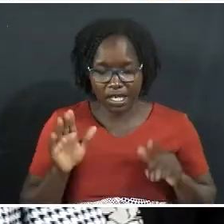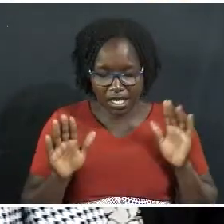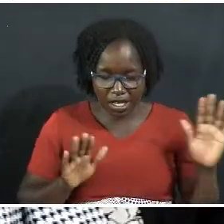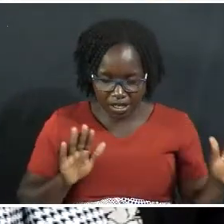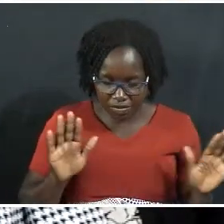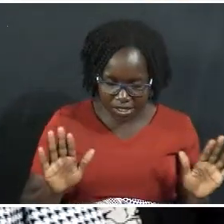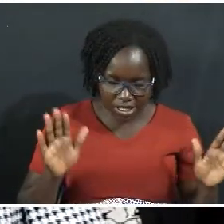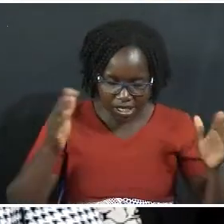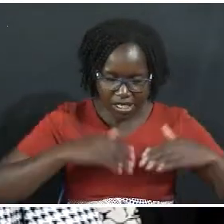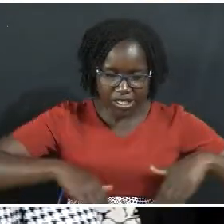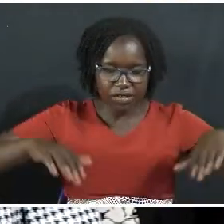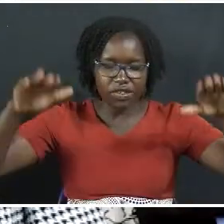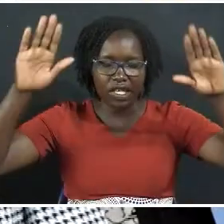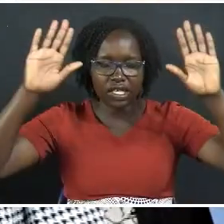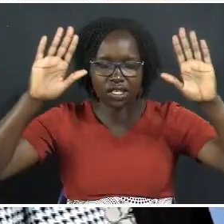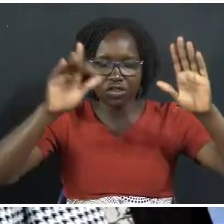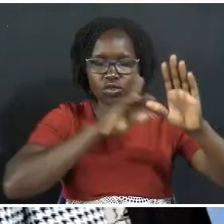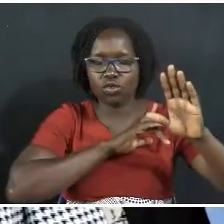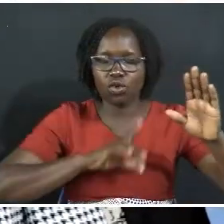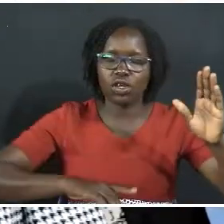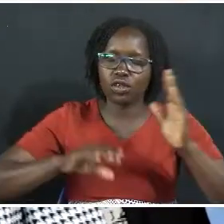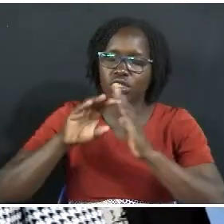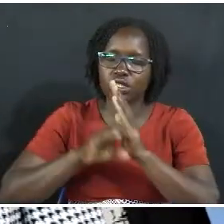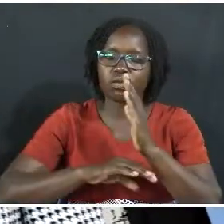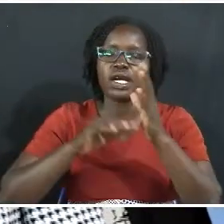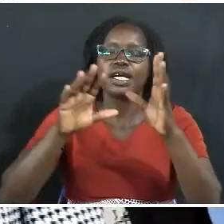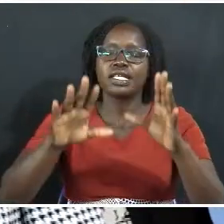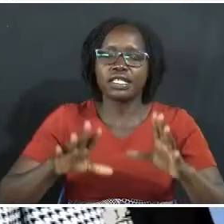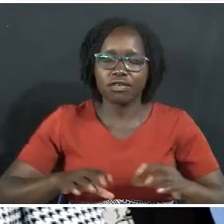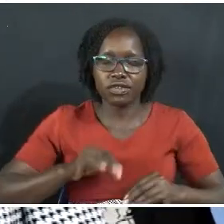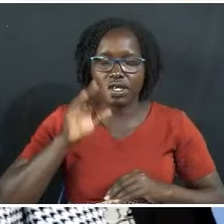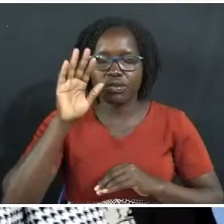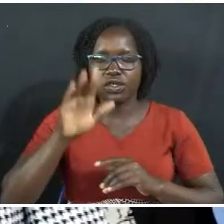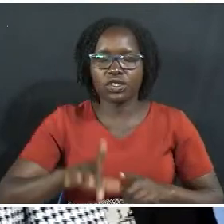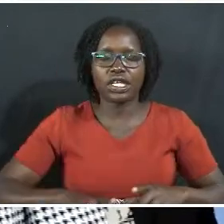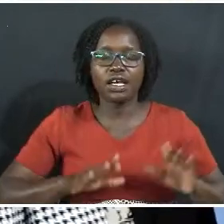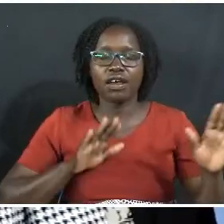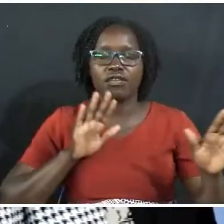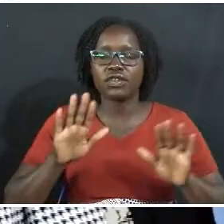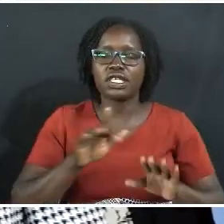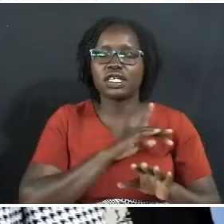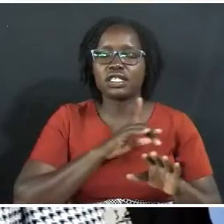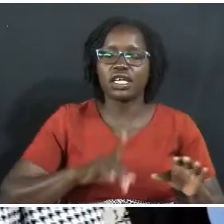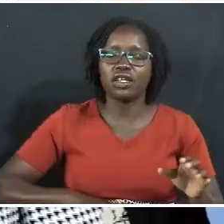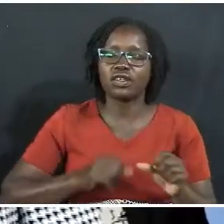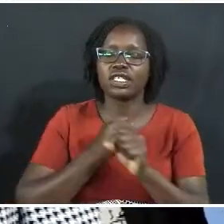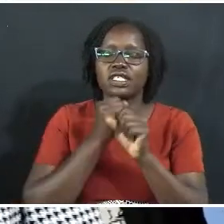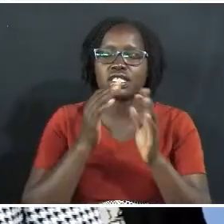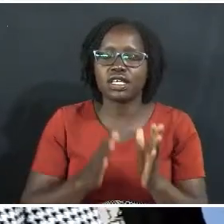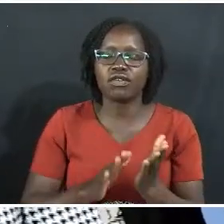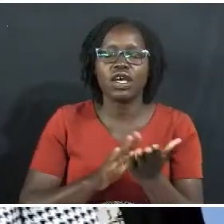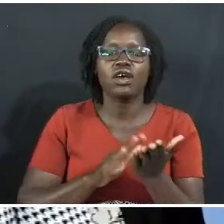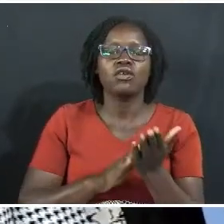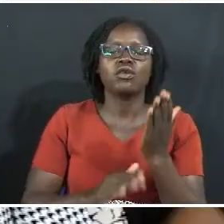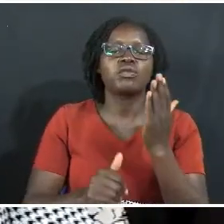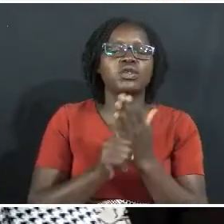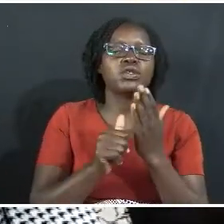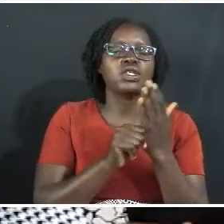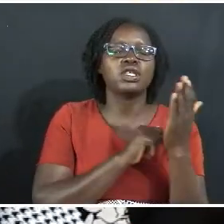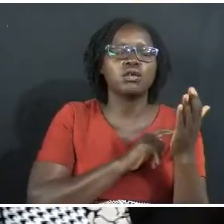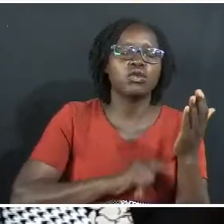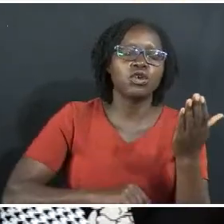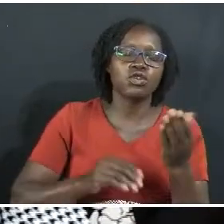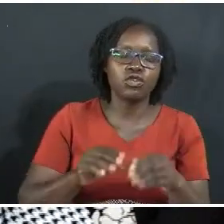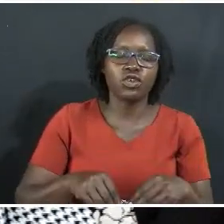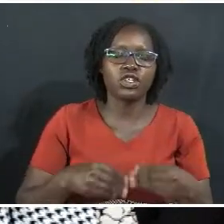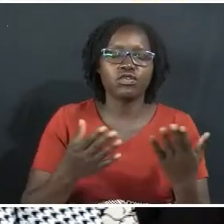are surrender to your Lordship. They are welcoming you into their lives as their Lord and Savior. Yes. We praise your name, Lord, for